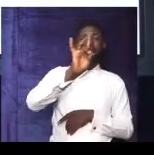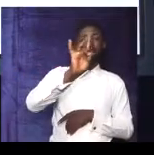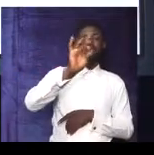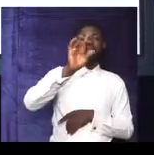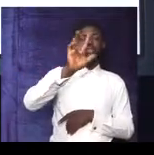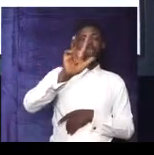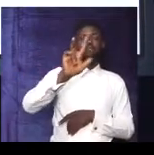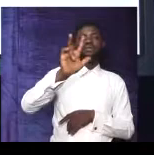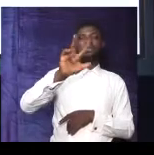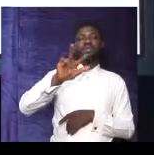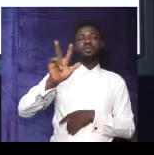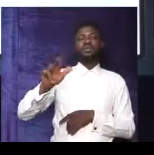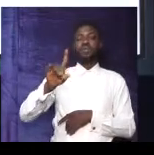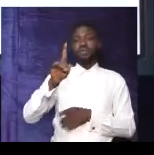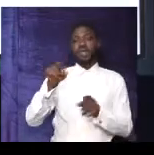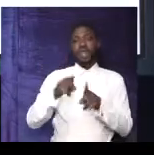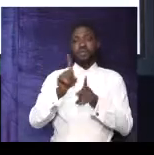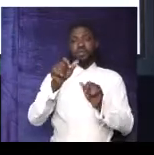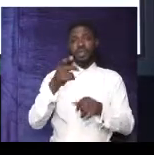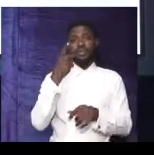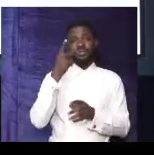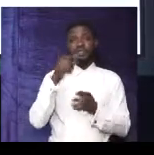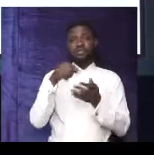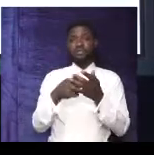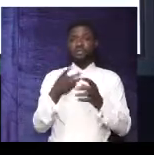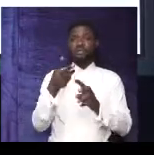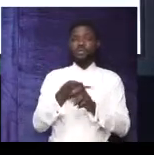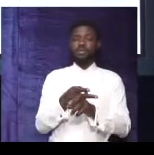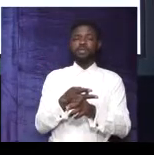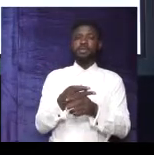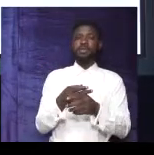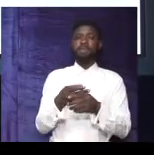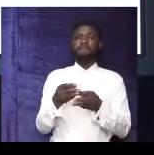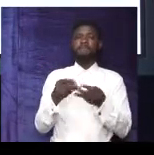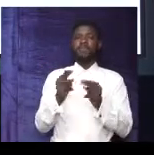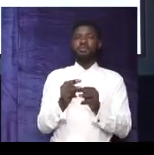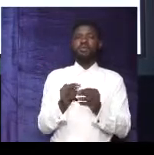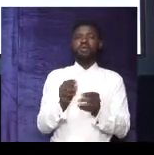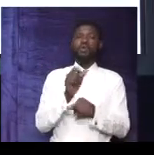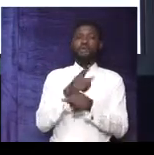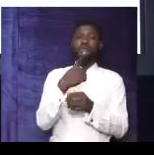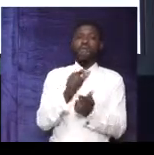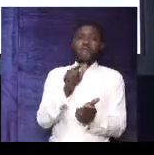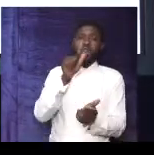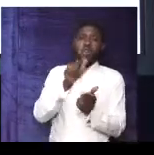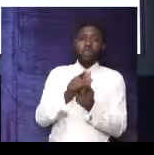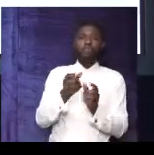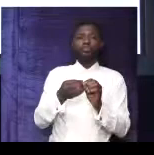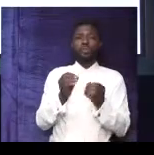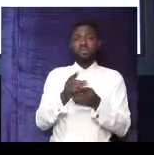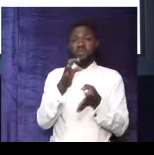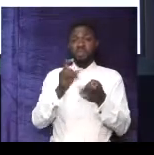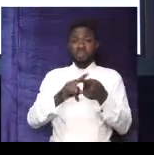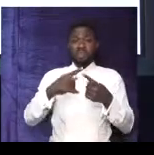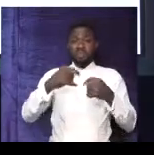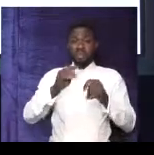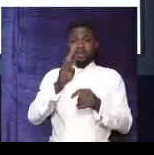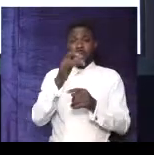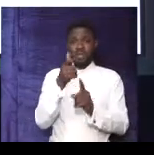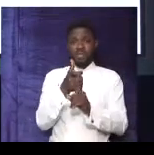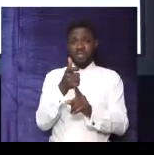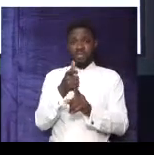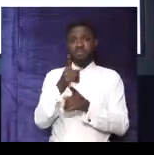8,733, as you can see. I mean, this multiplication method works for low digit numbers. You might want to try it by